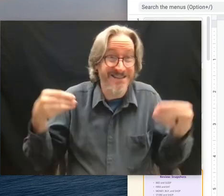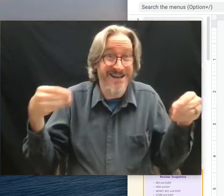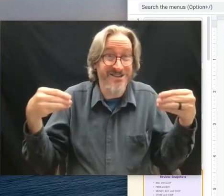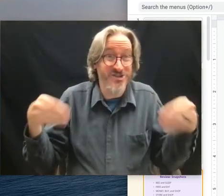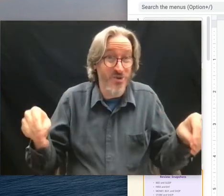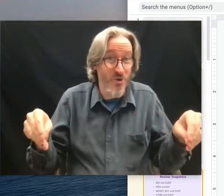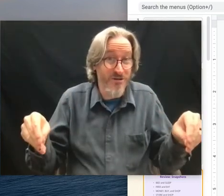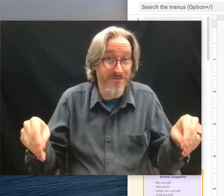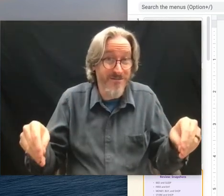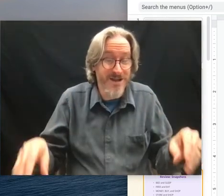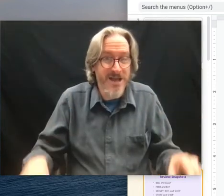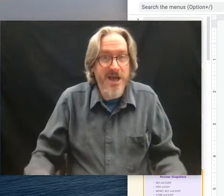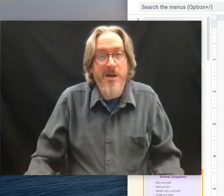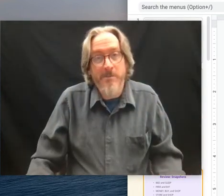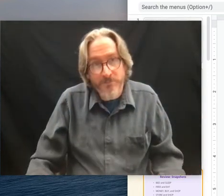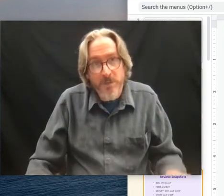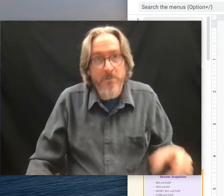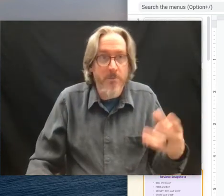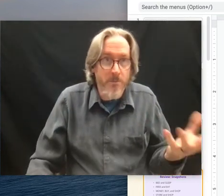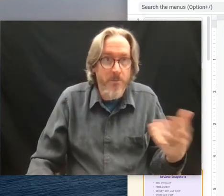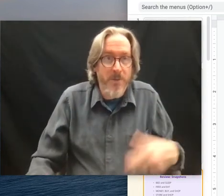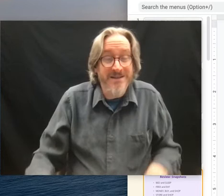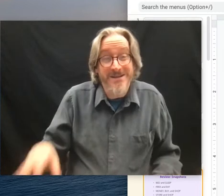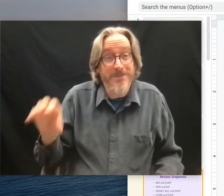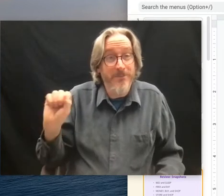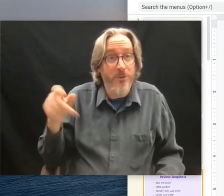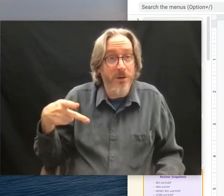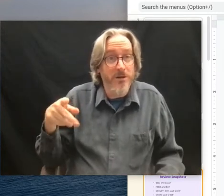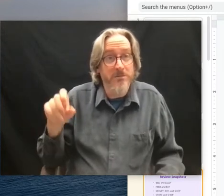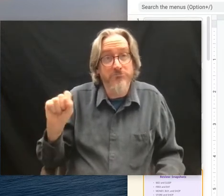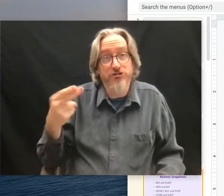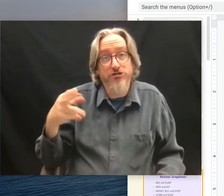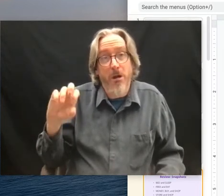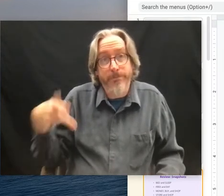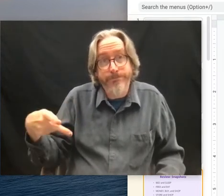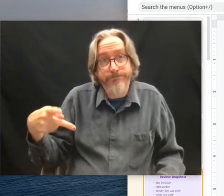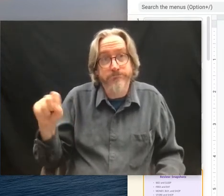I tend to sign store. But some people will